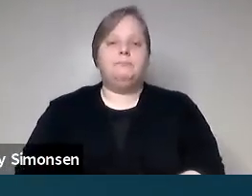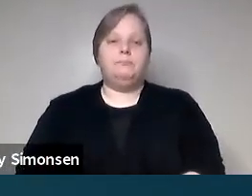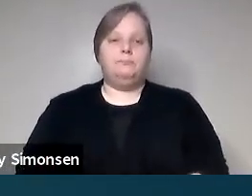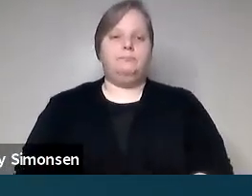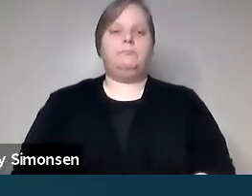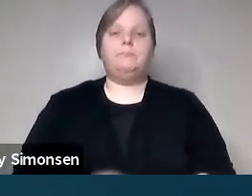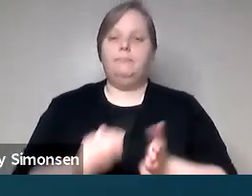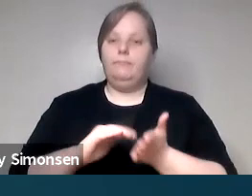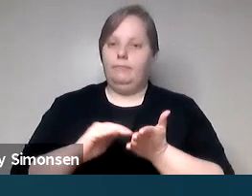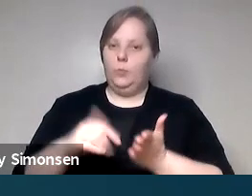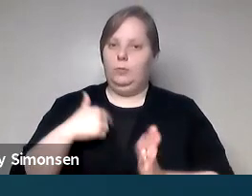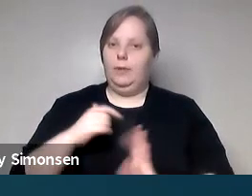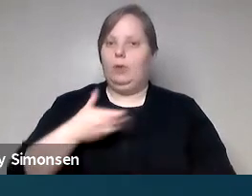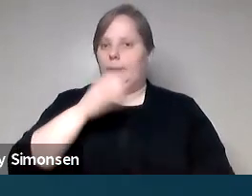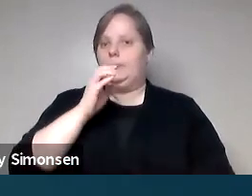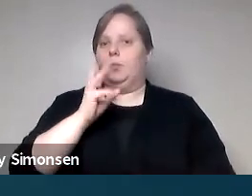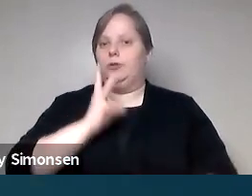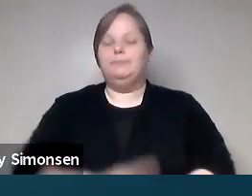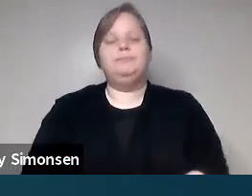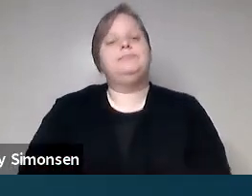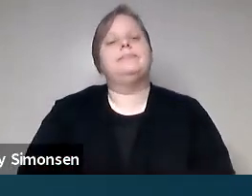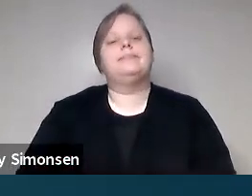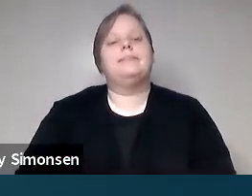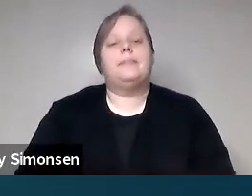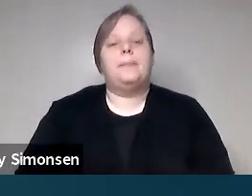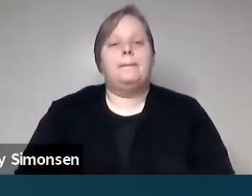Excuse me, had to take a quick drink there.